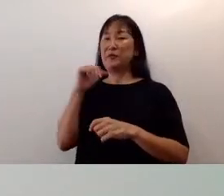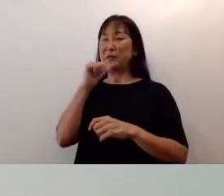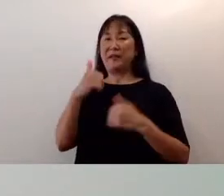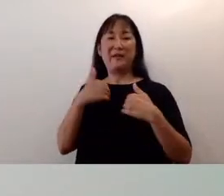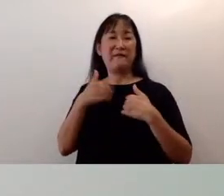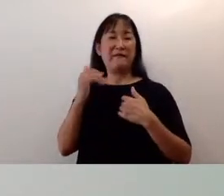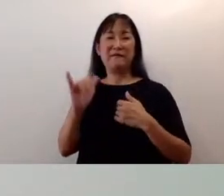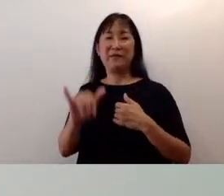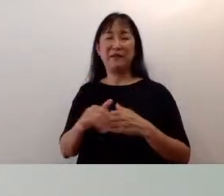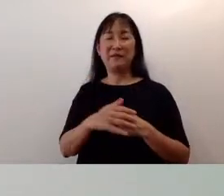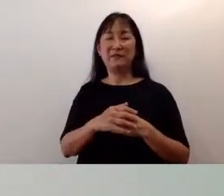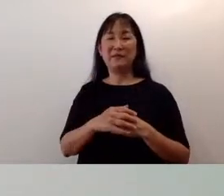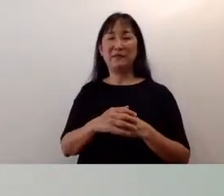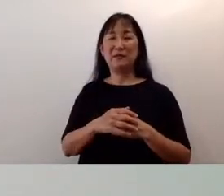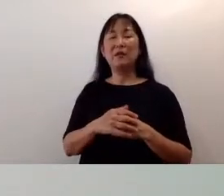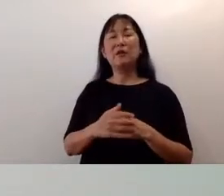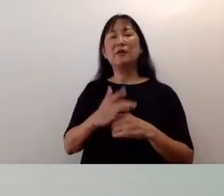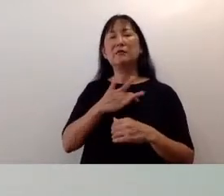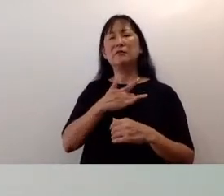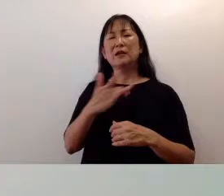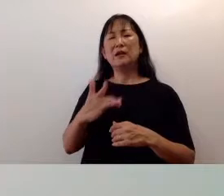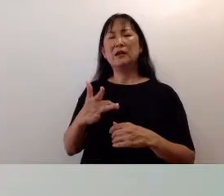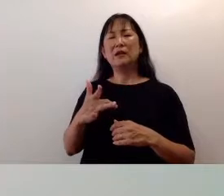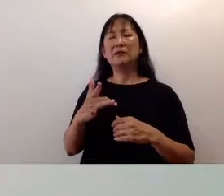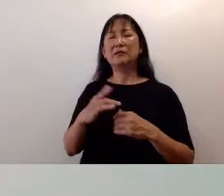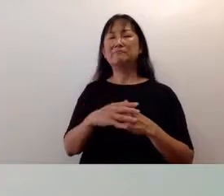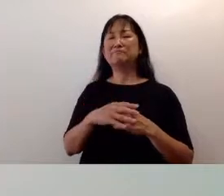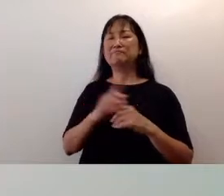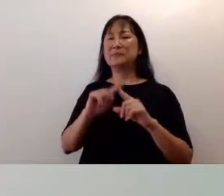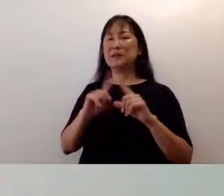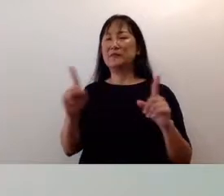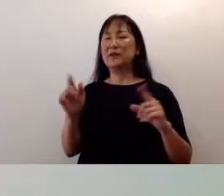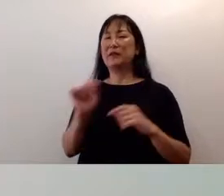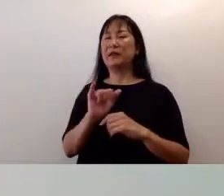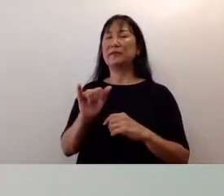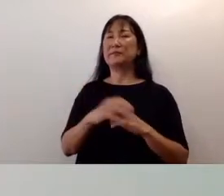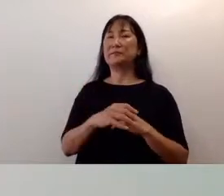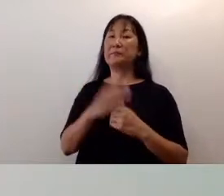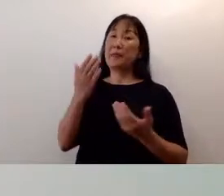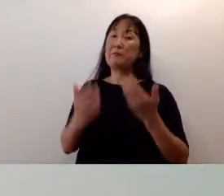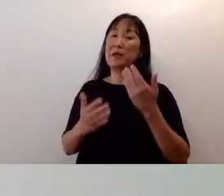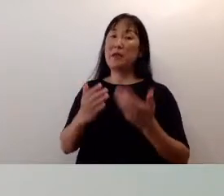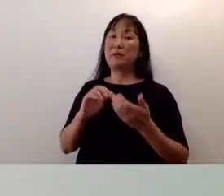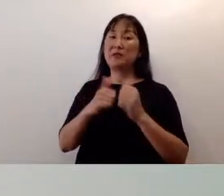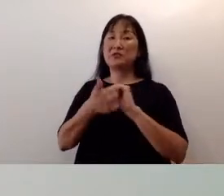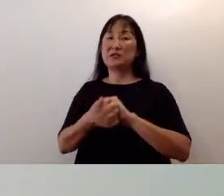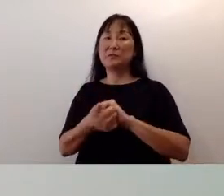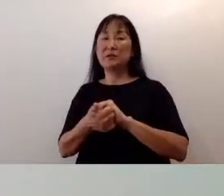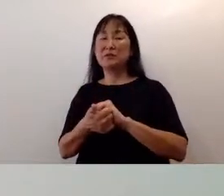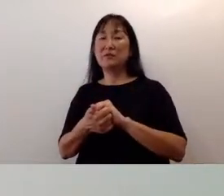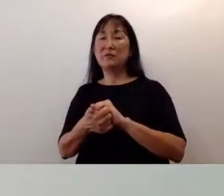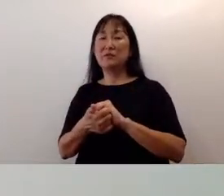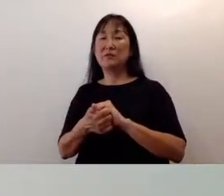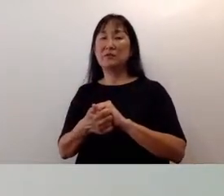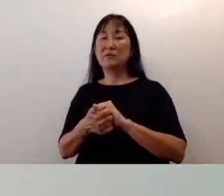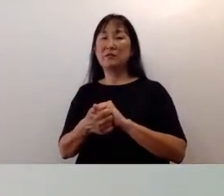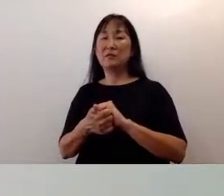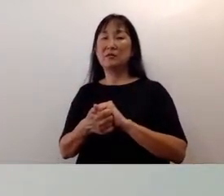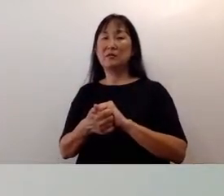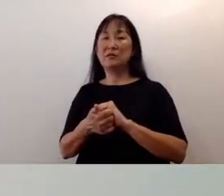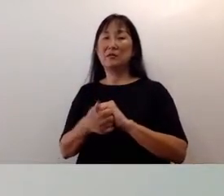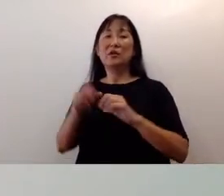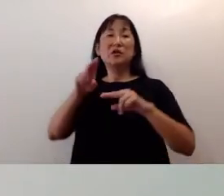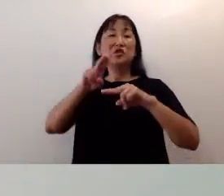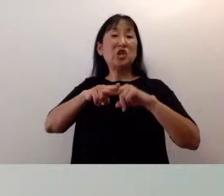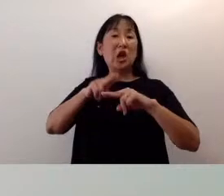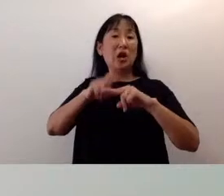Usually accommodations are something slightly different. It's something like maybe an adjustment to your your chair or